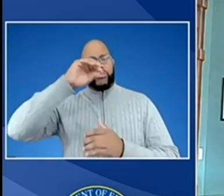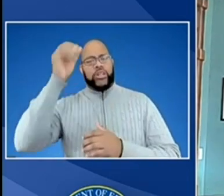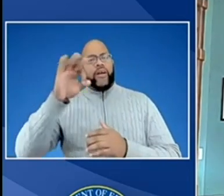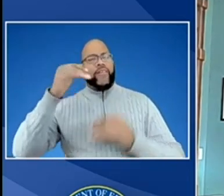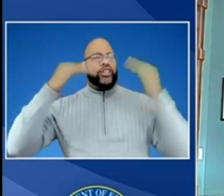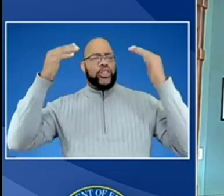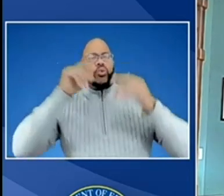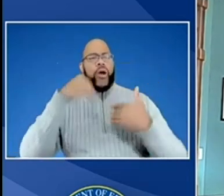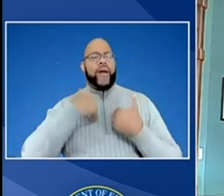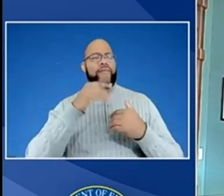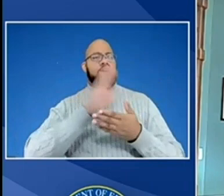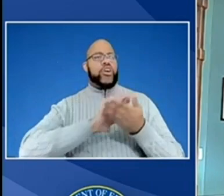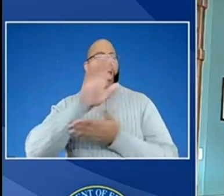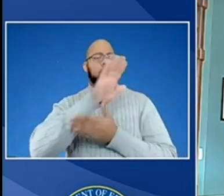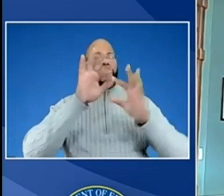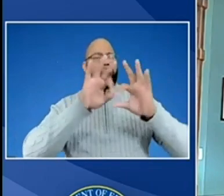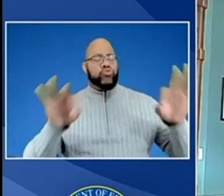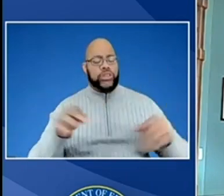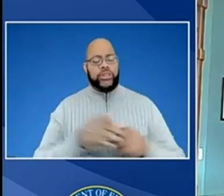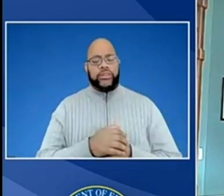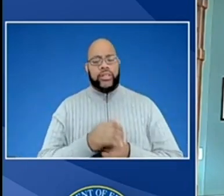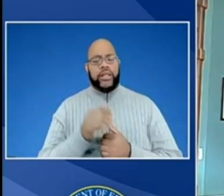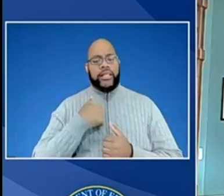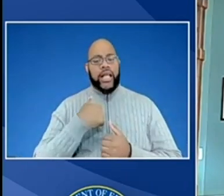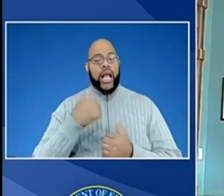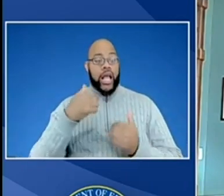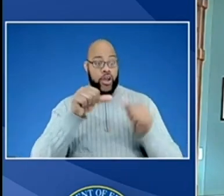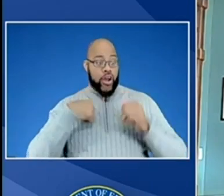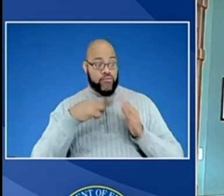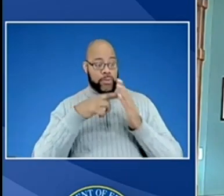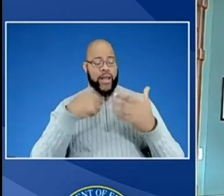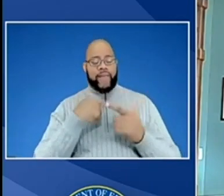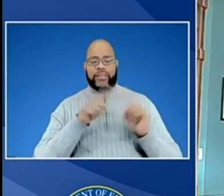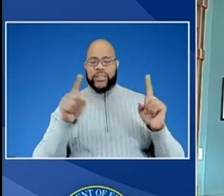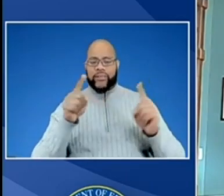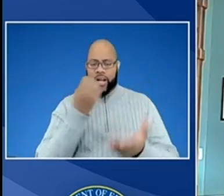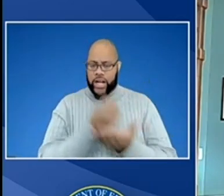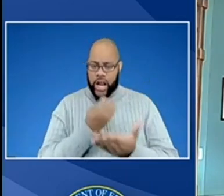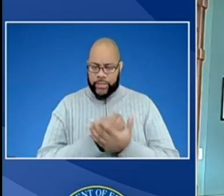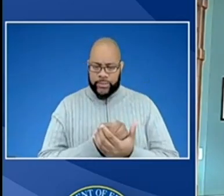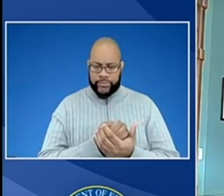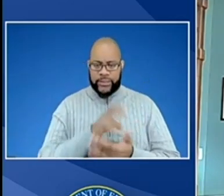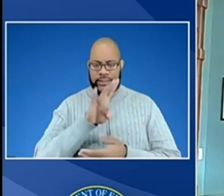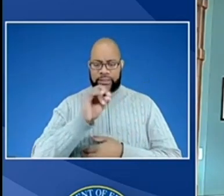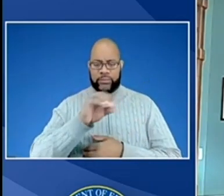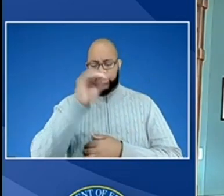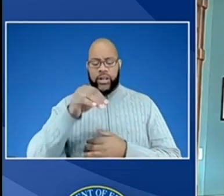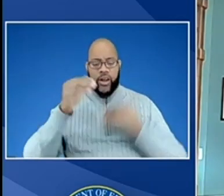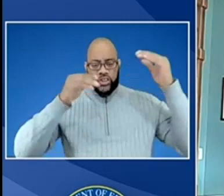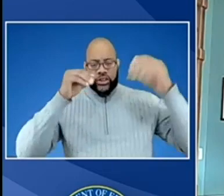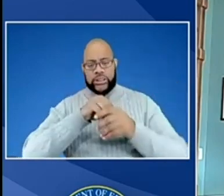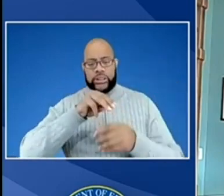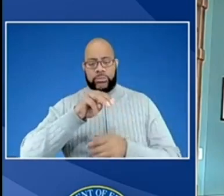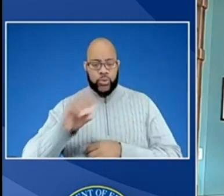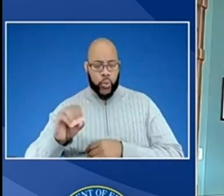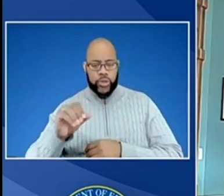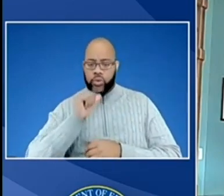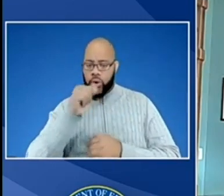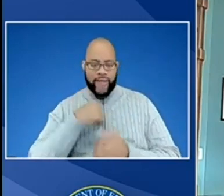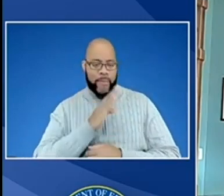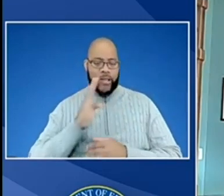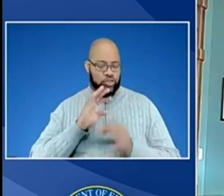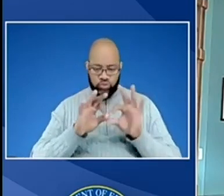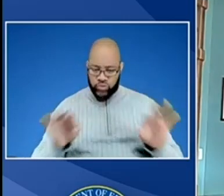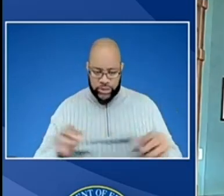adults who have college degrees. Missouri, which I represent, has a very different economy. 70% of adults in Missouri do not have bachelor's